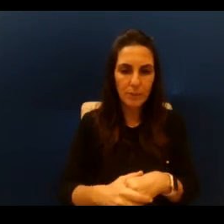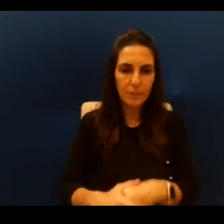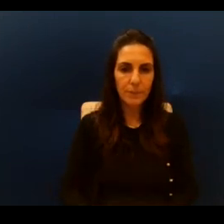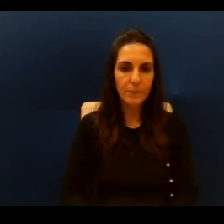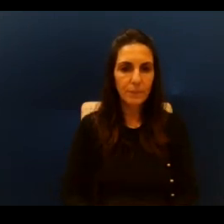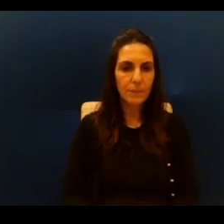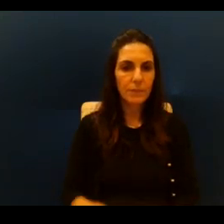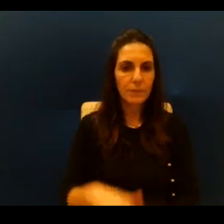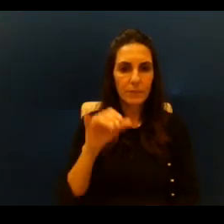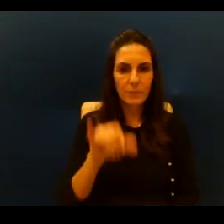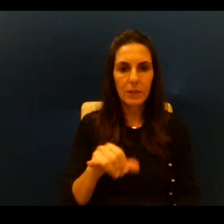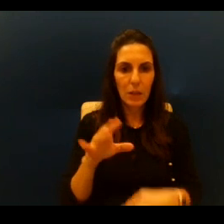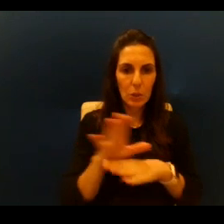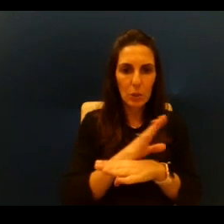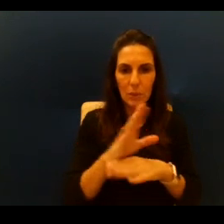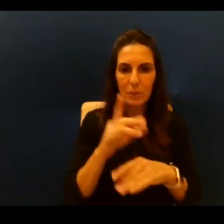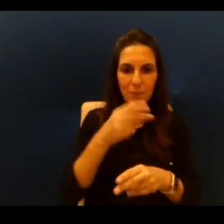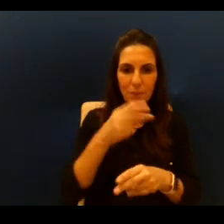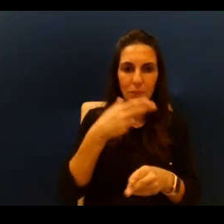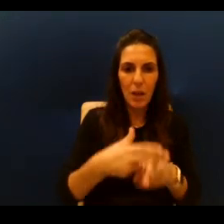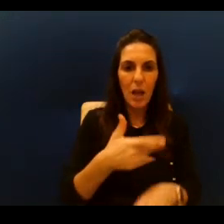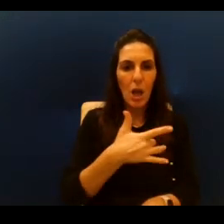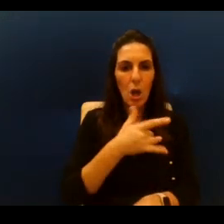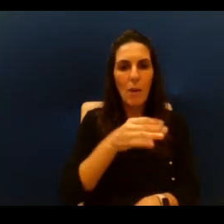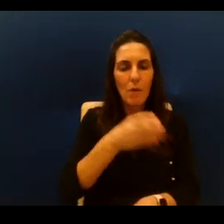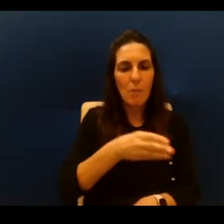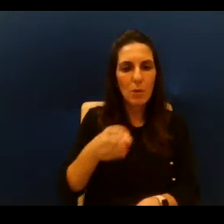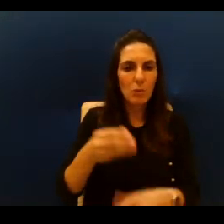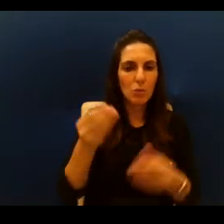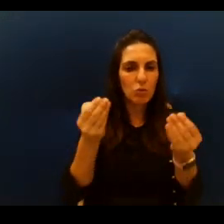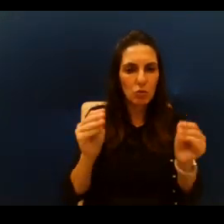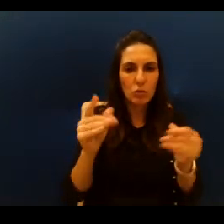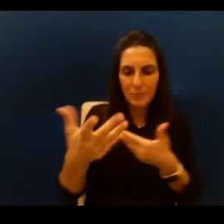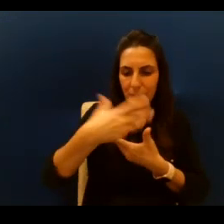The commercial component is called Heart of Boynton Shops. It comprises of